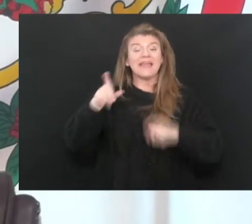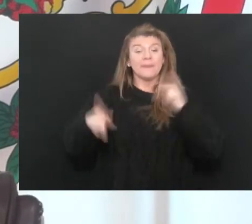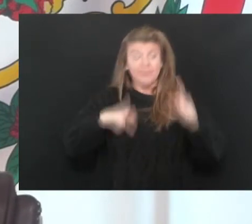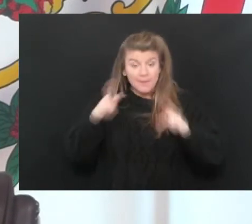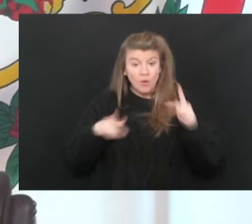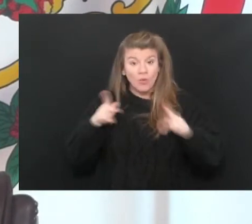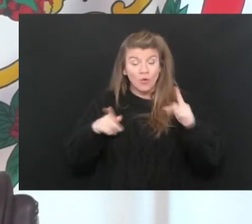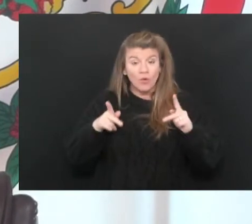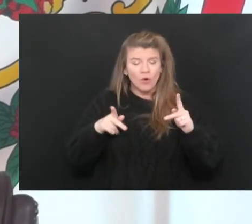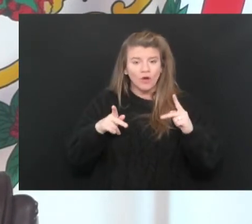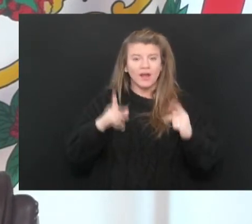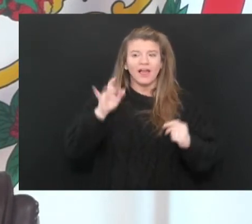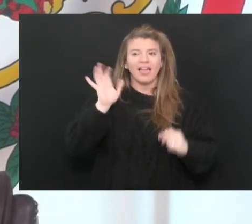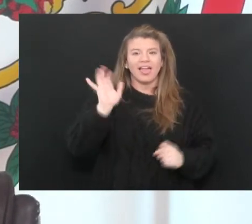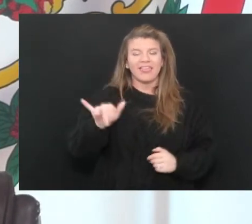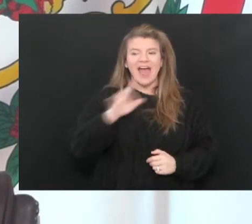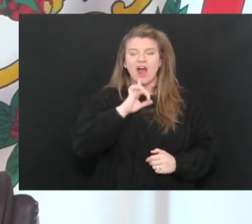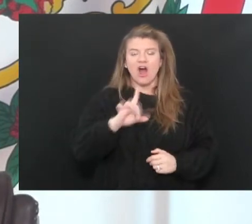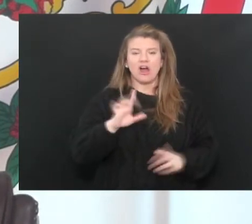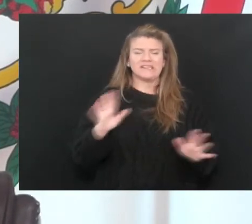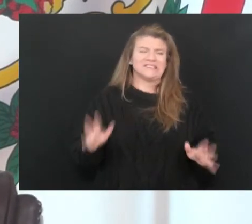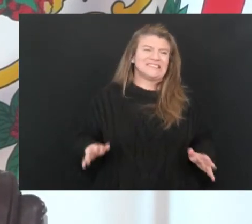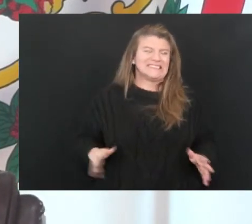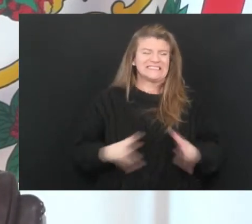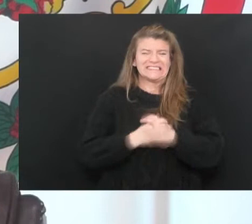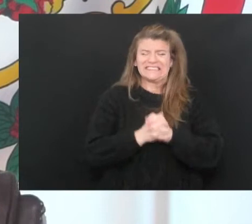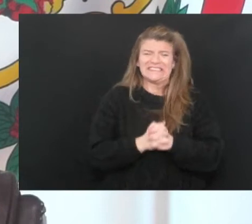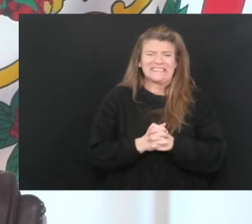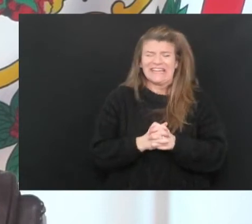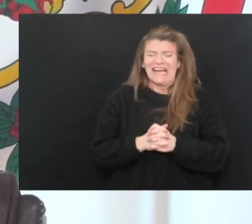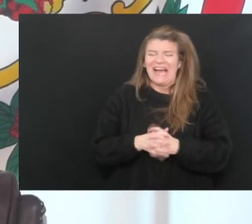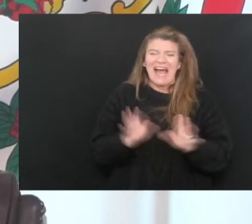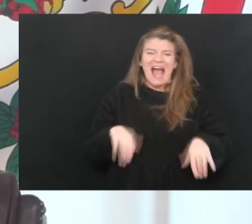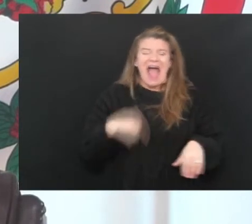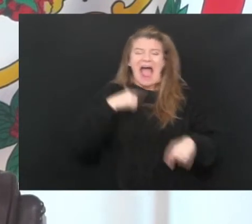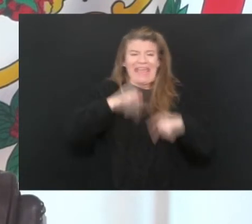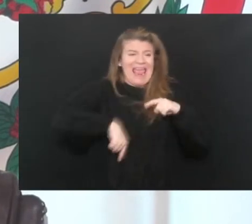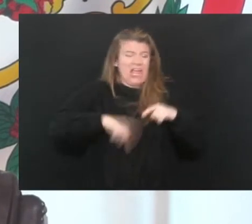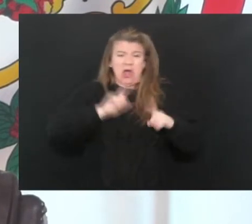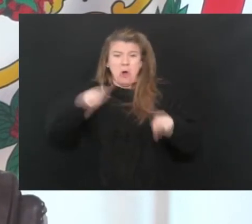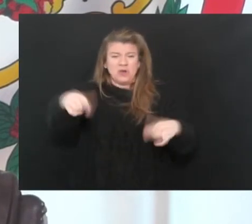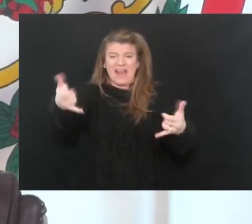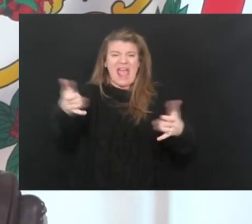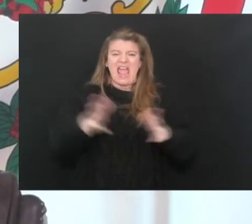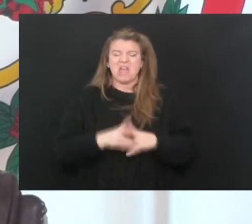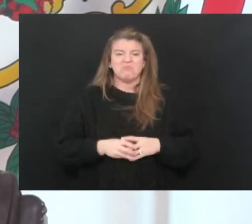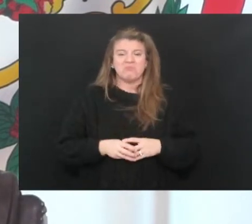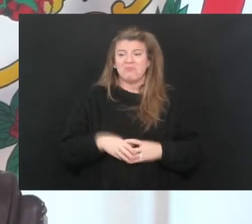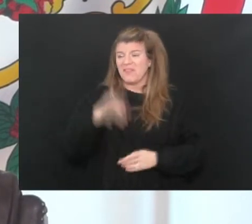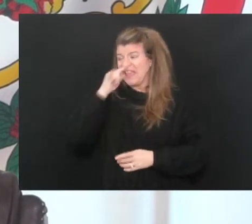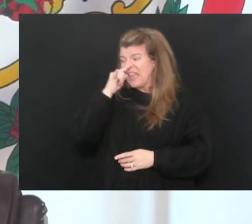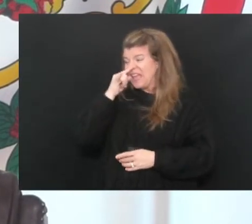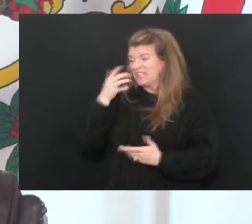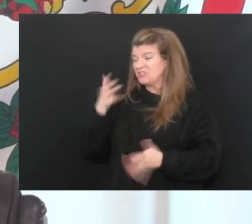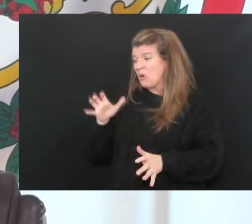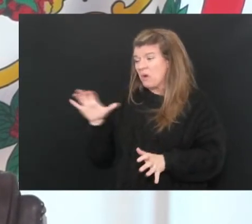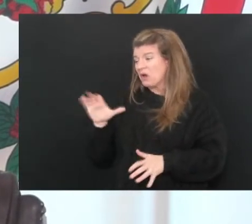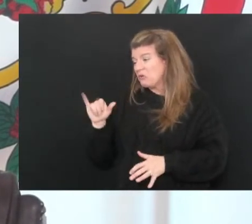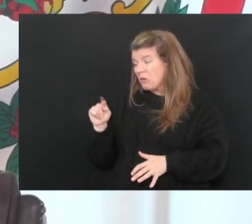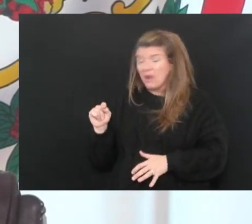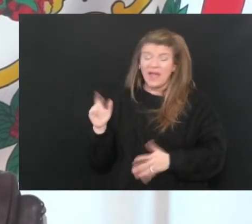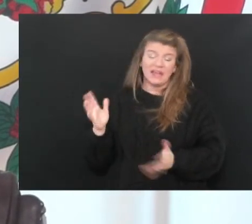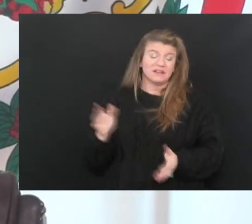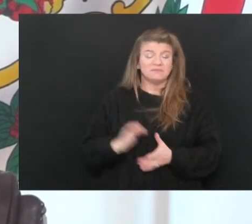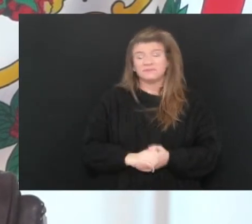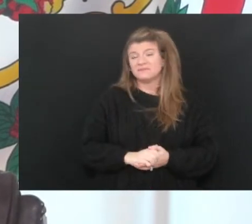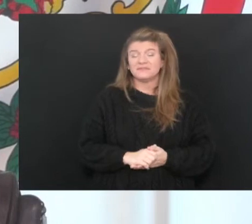people that are saying, well, it's just too inconvenient for me to get there today, or the kids don't want to do it,